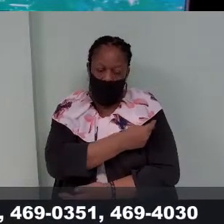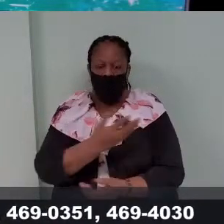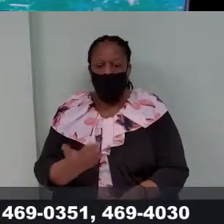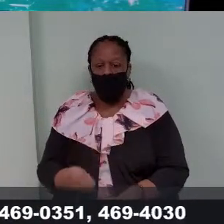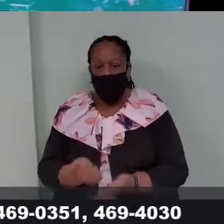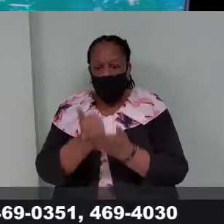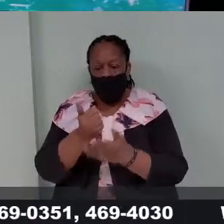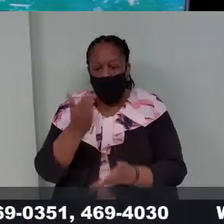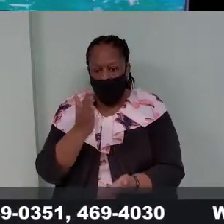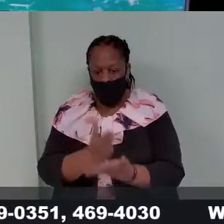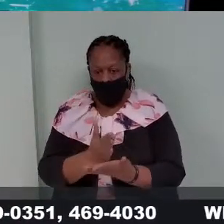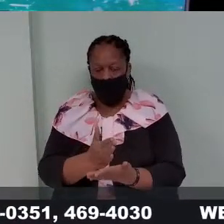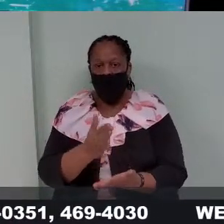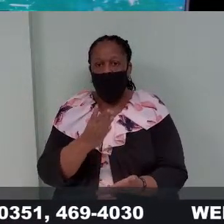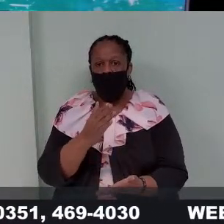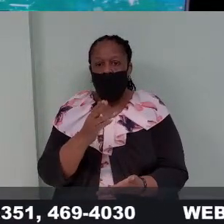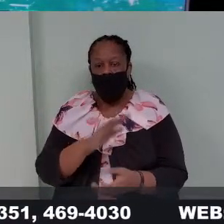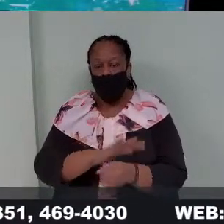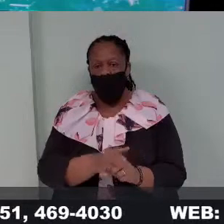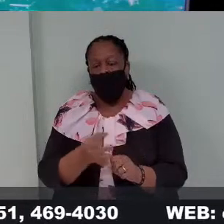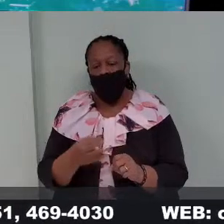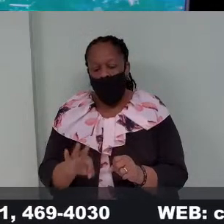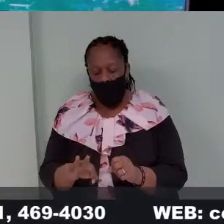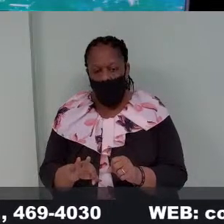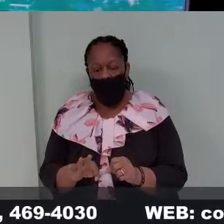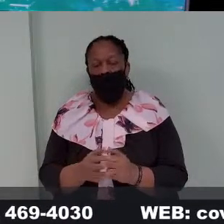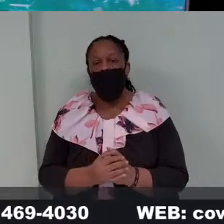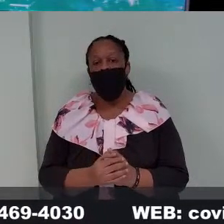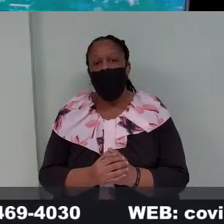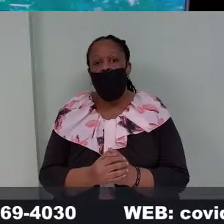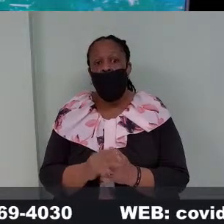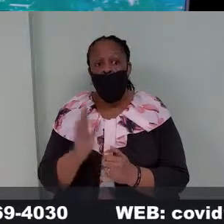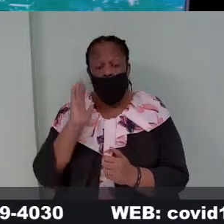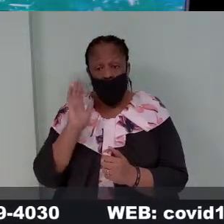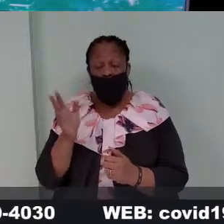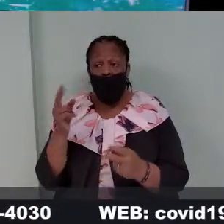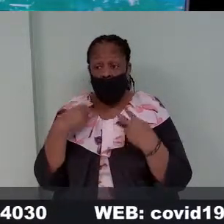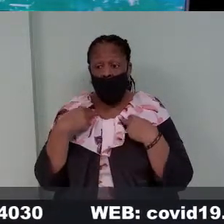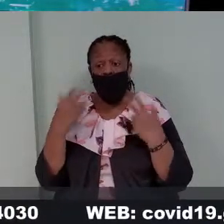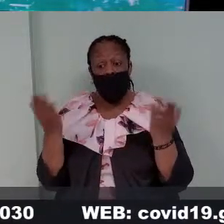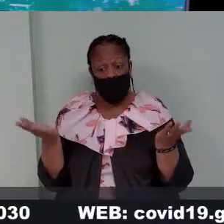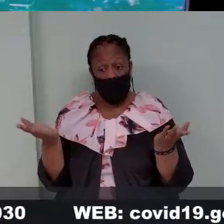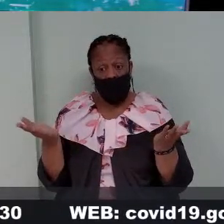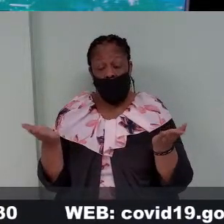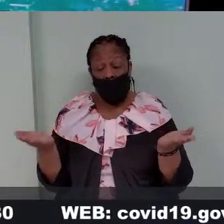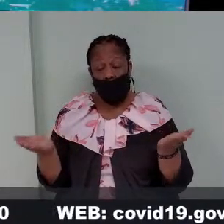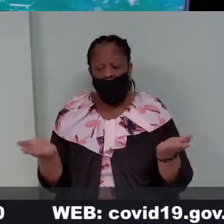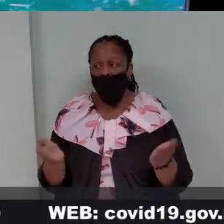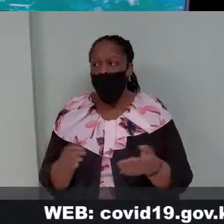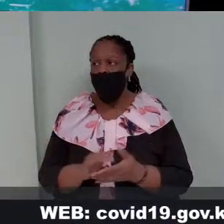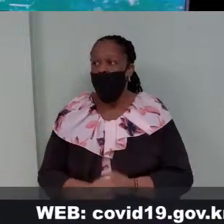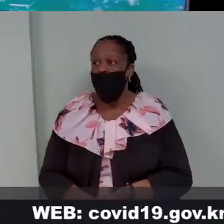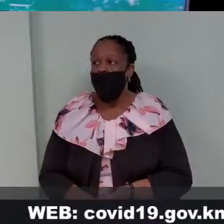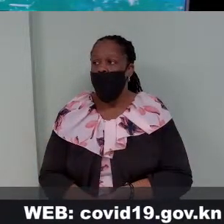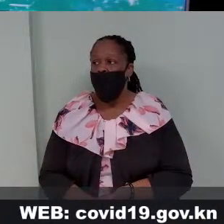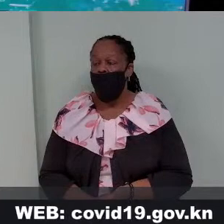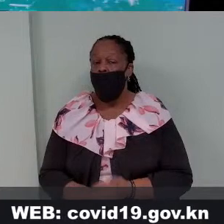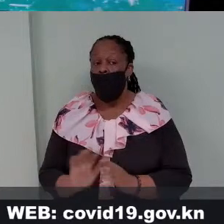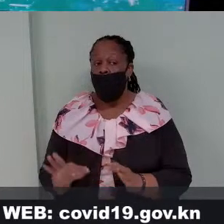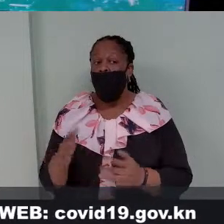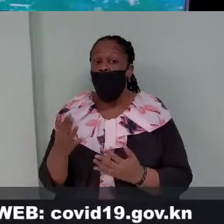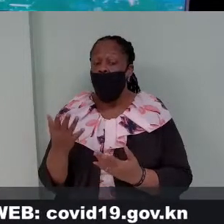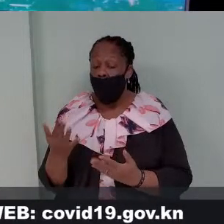And so, yes, Mr. Williams, it's good news, but we need to be cautious because the researchers